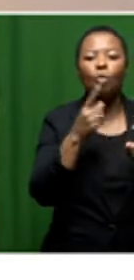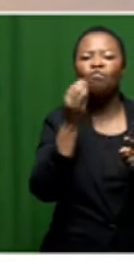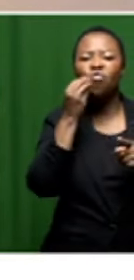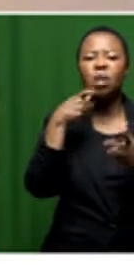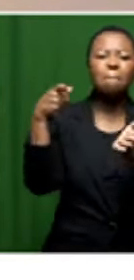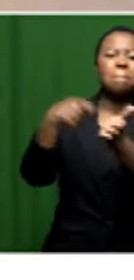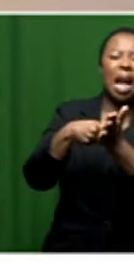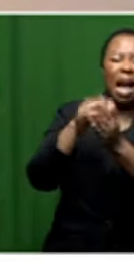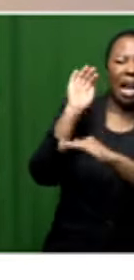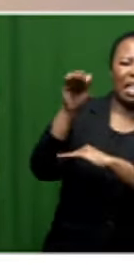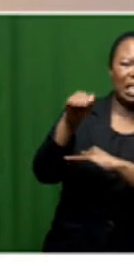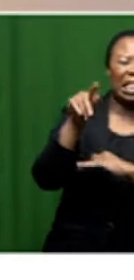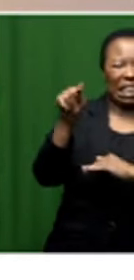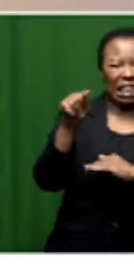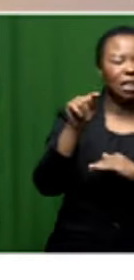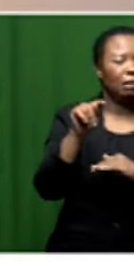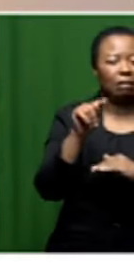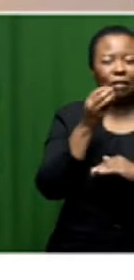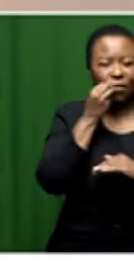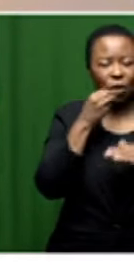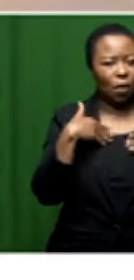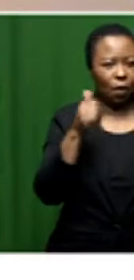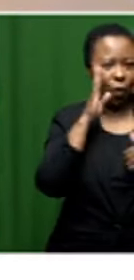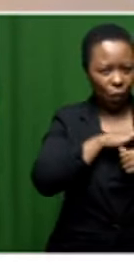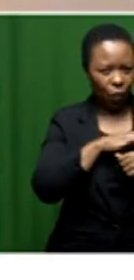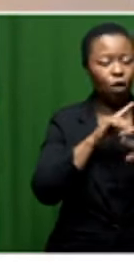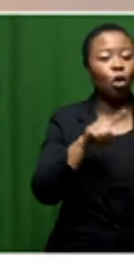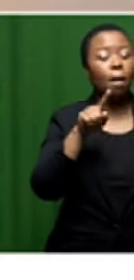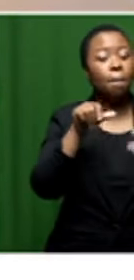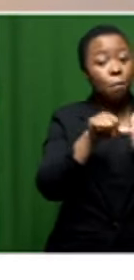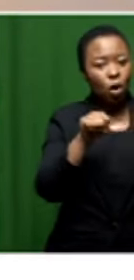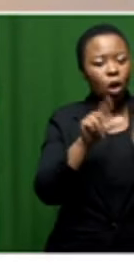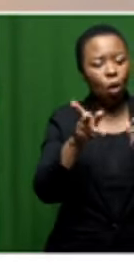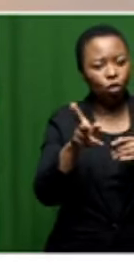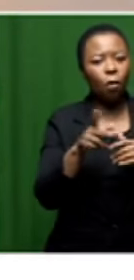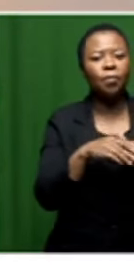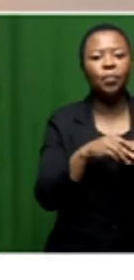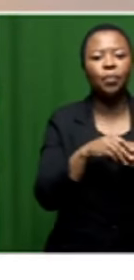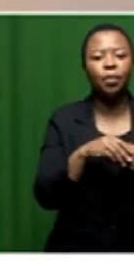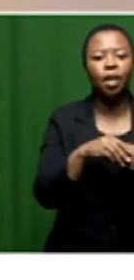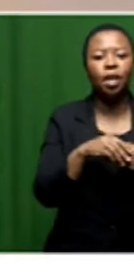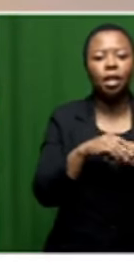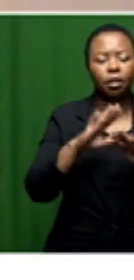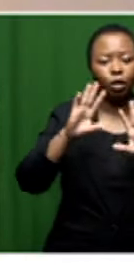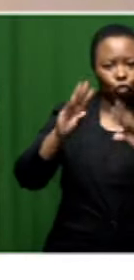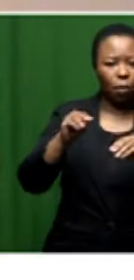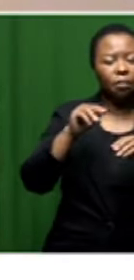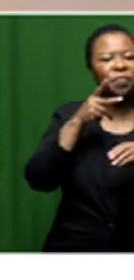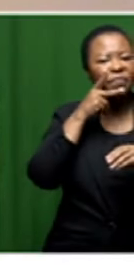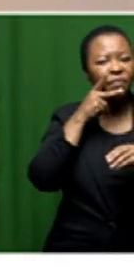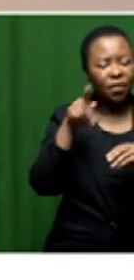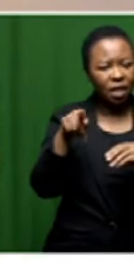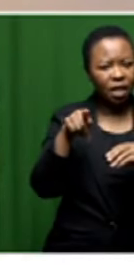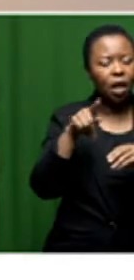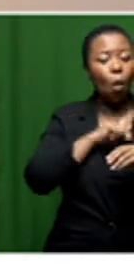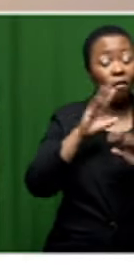are not the healthiest foods, obviously. Something that's very important is smoking. or rather the cessation of smoking. One